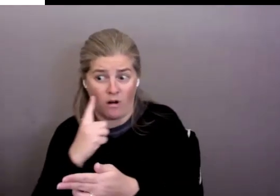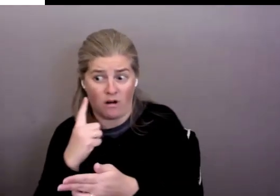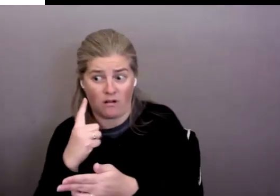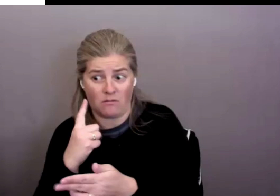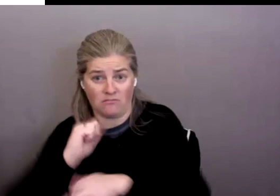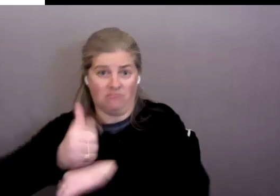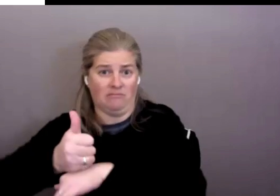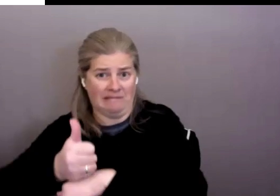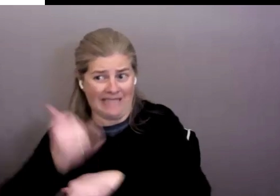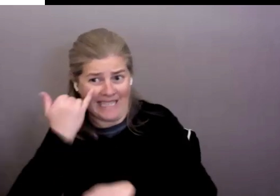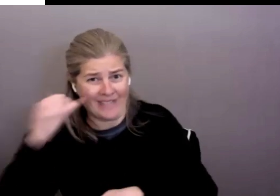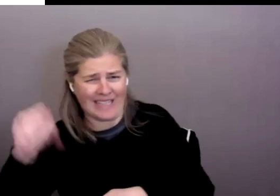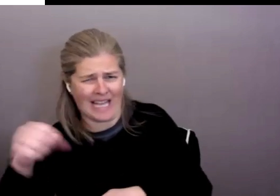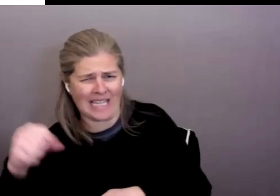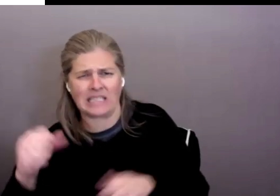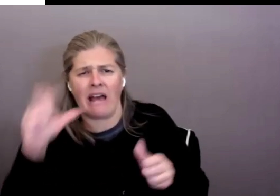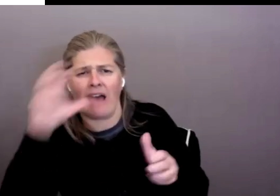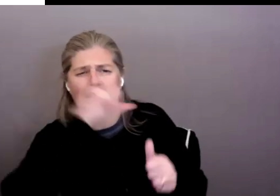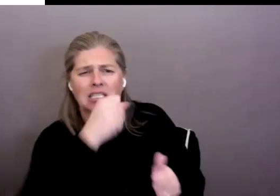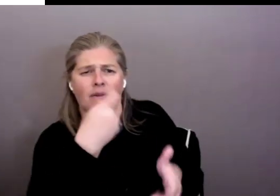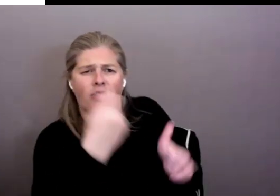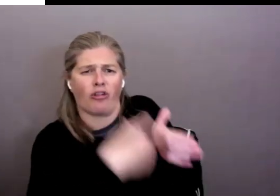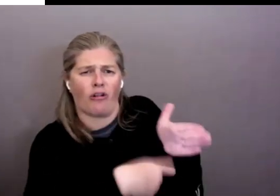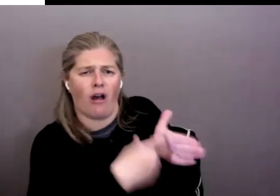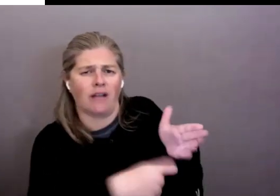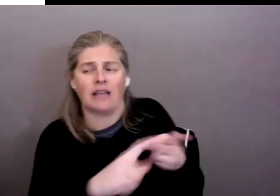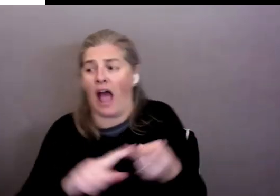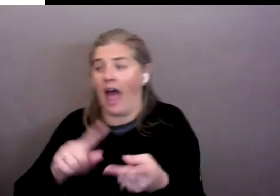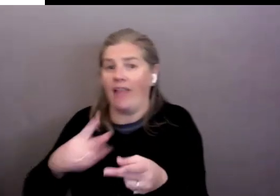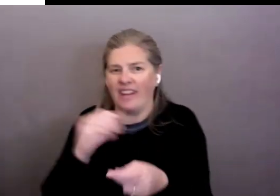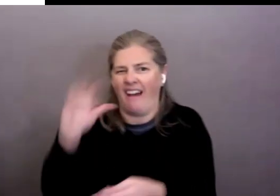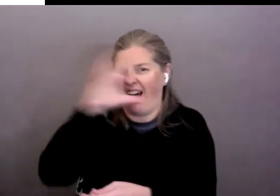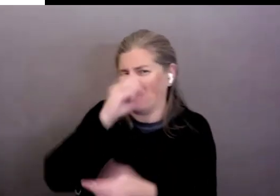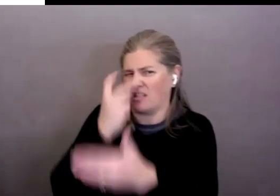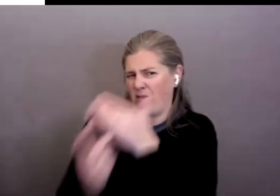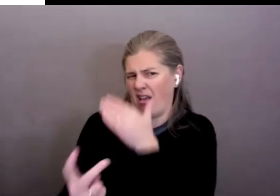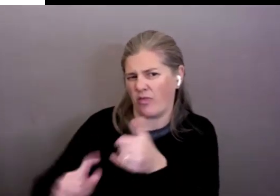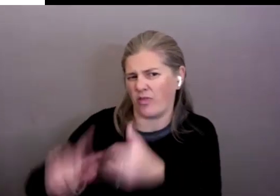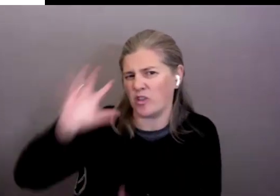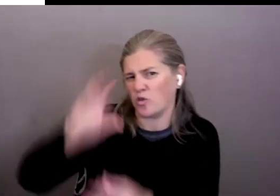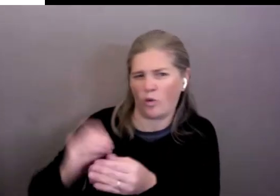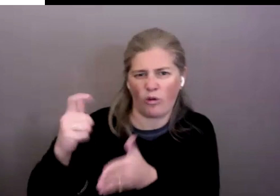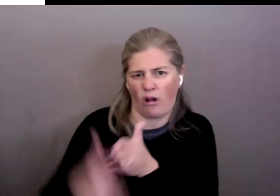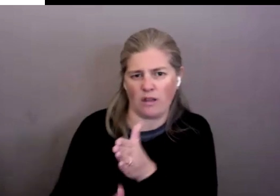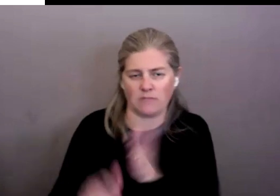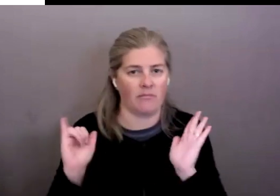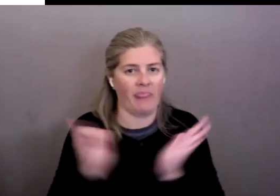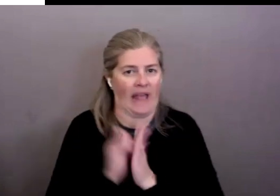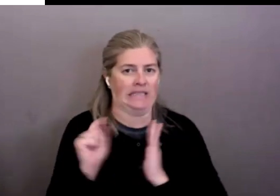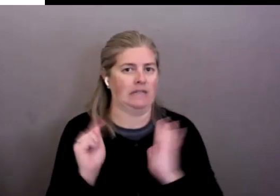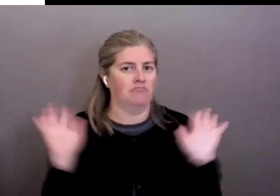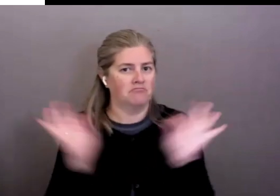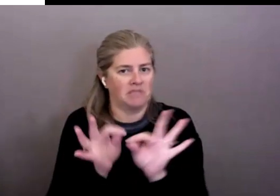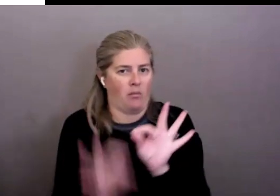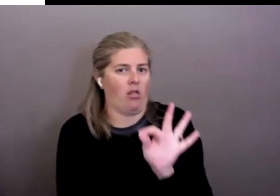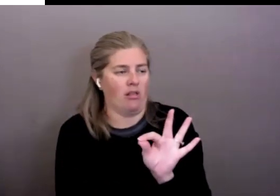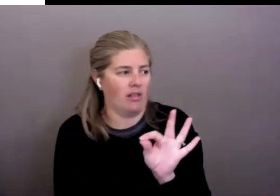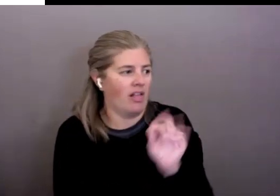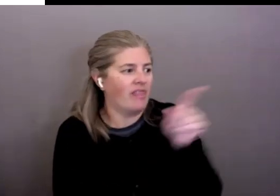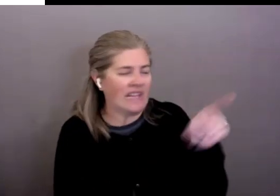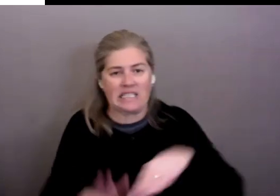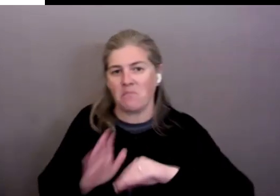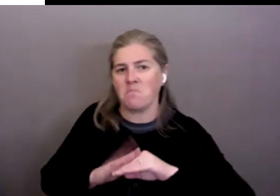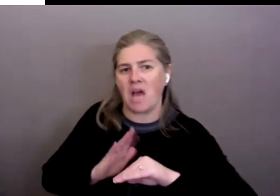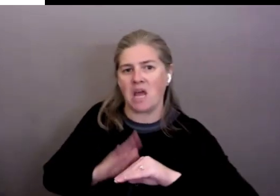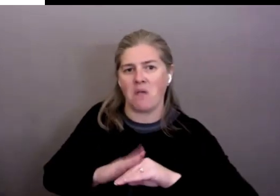Act costs, then estimate total costs incurred. And that's it. As you'll see on the next slide, this is the minimum information